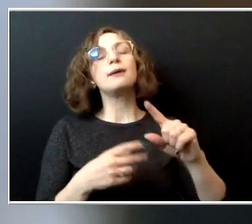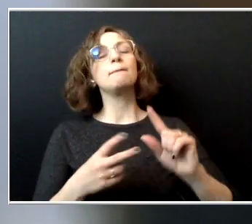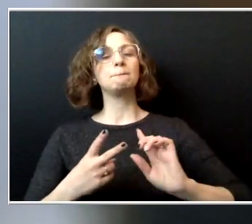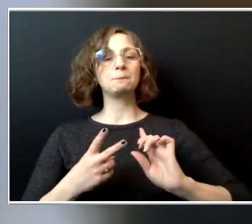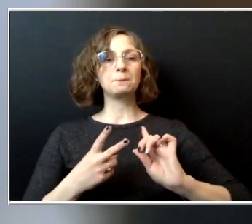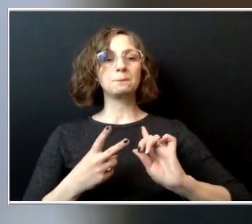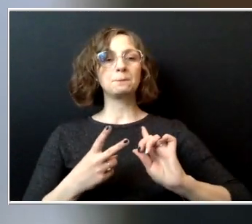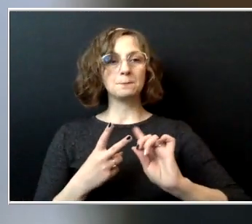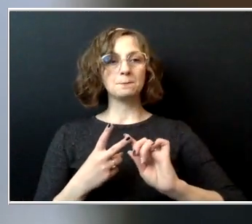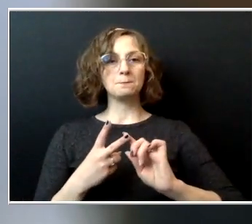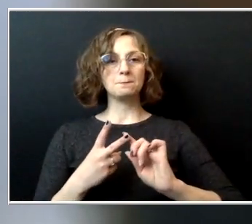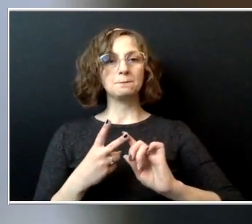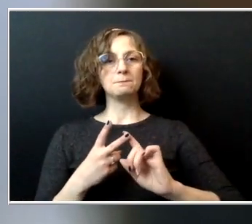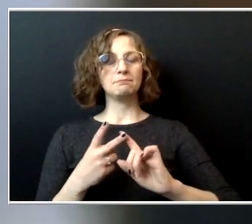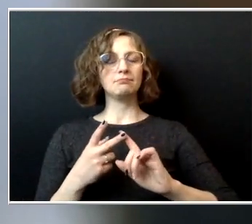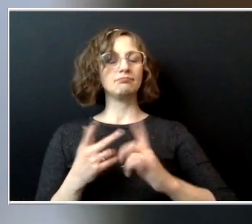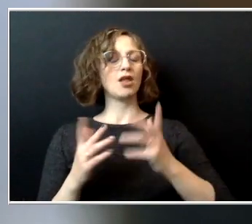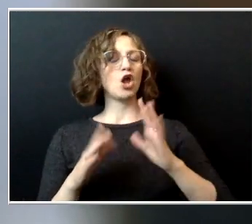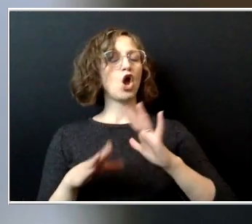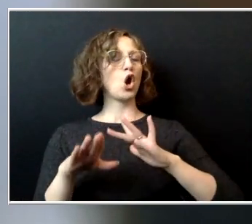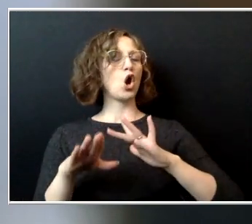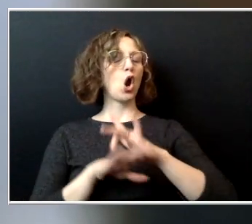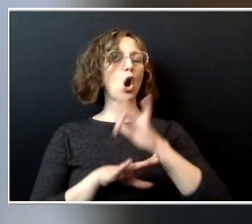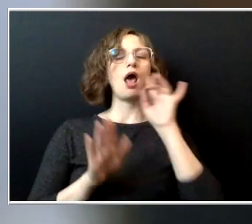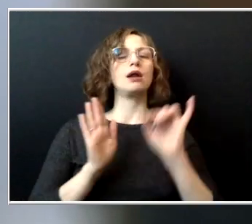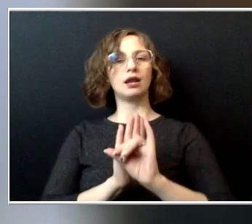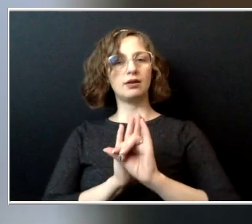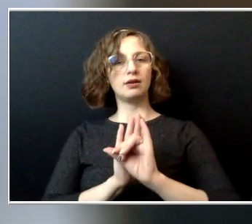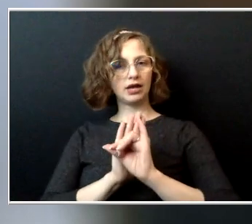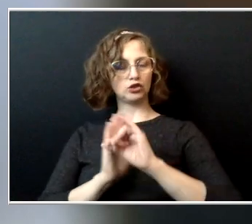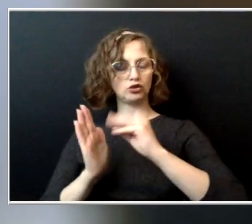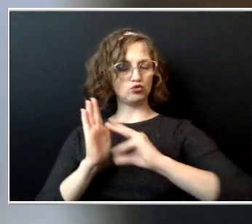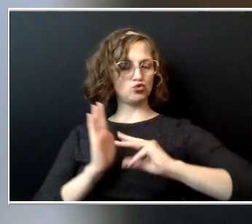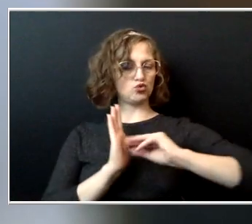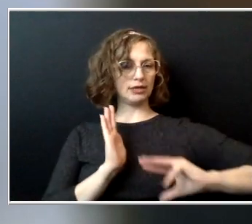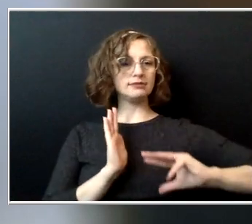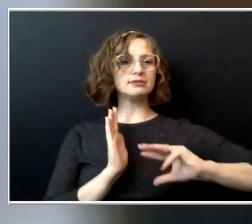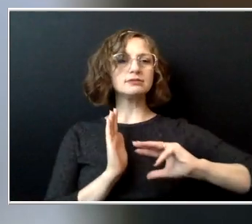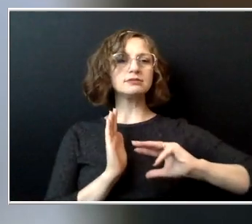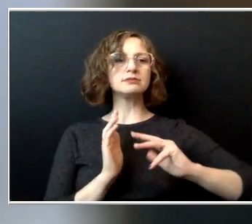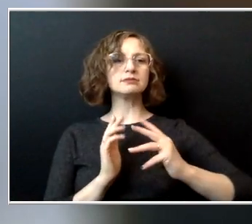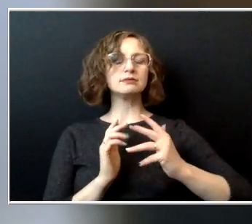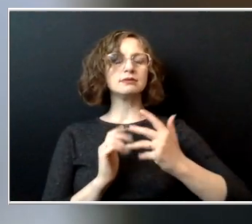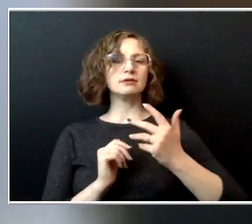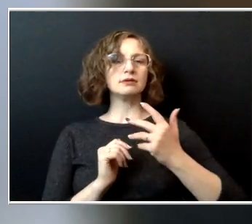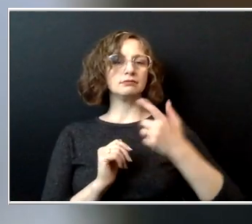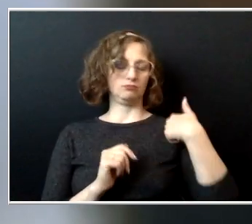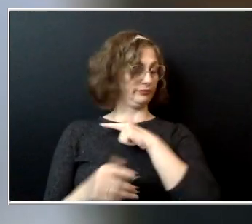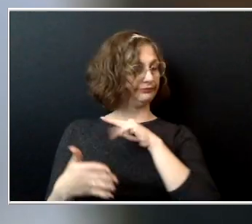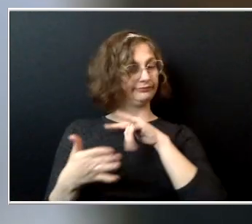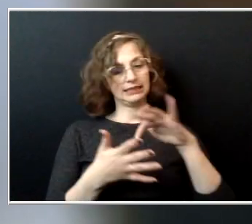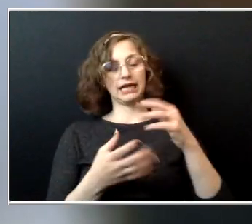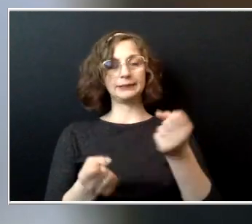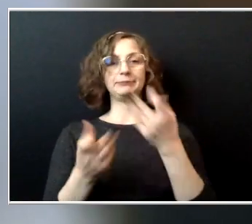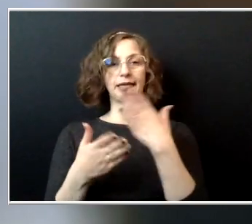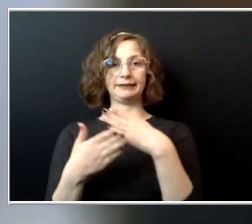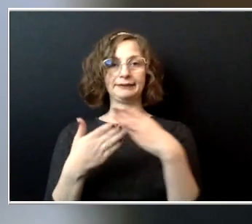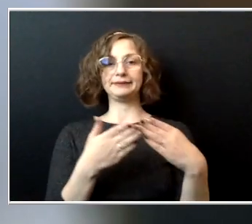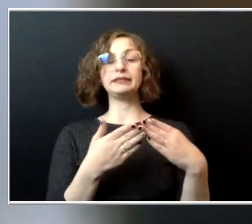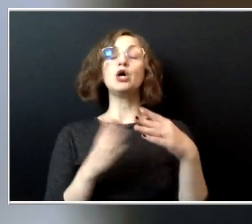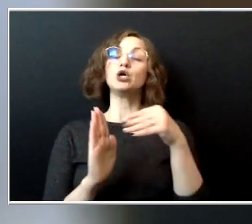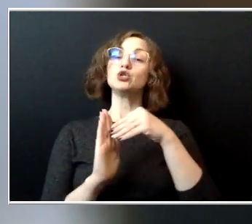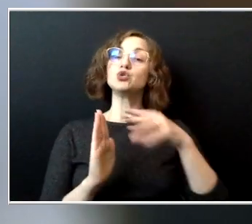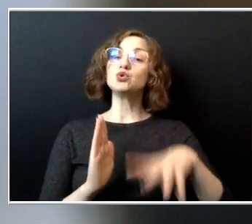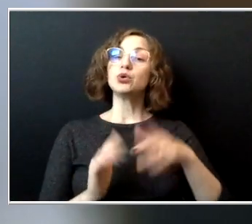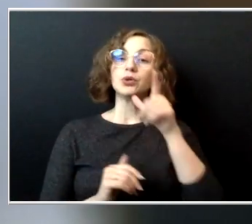identifying students early on. As I went through this and we studied many aspects of this, students who decide to do